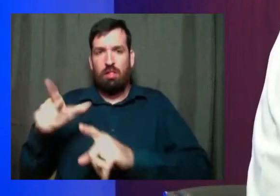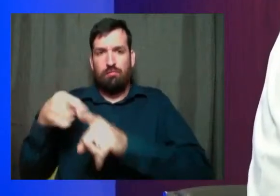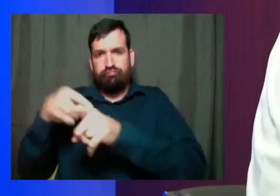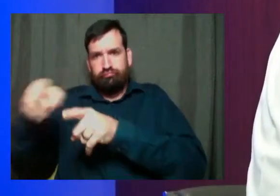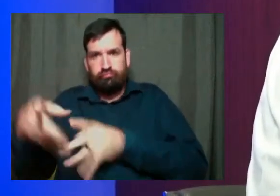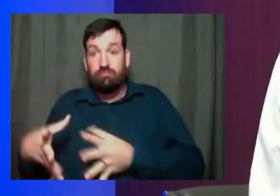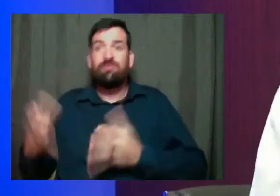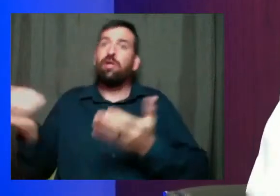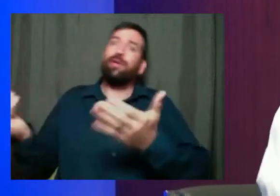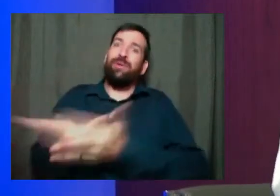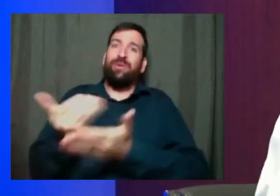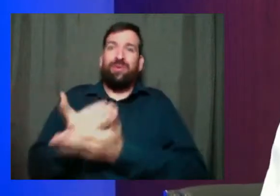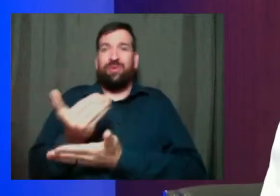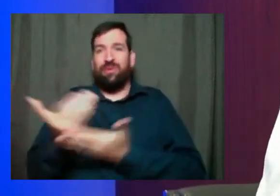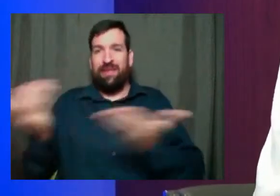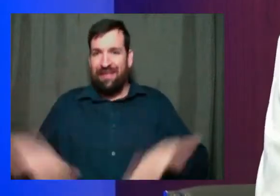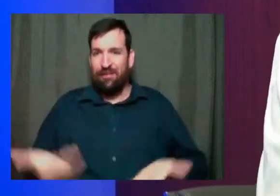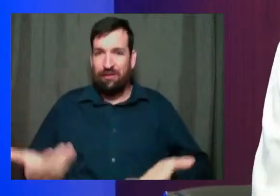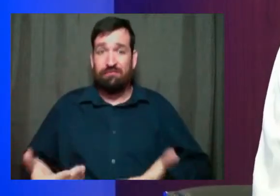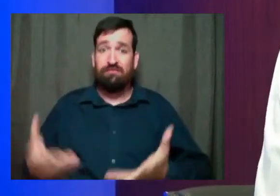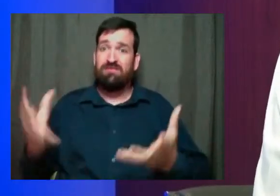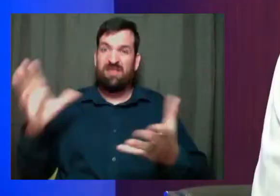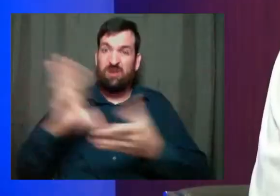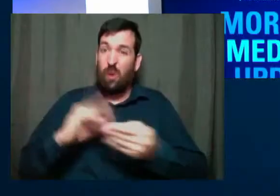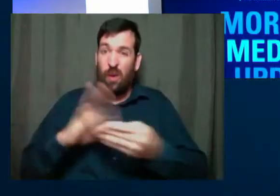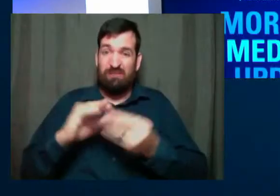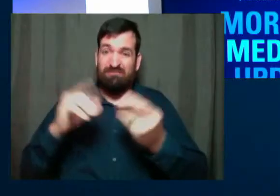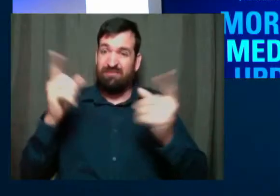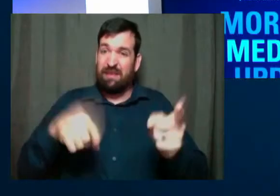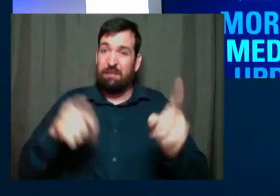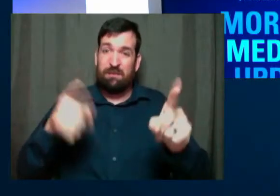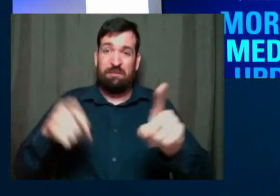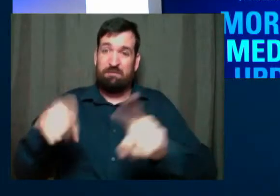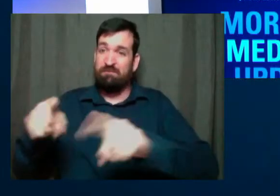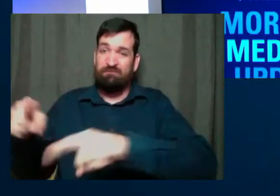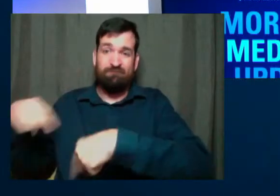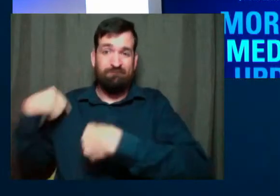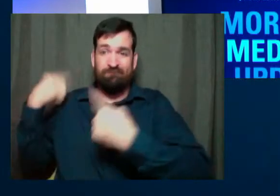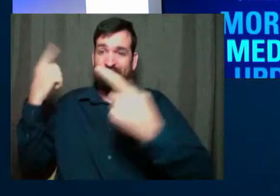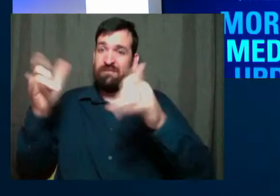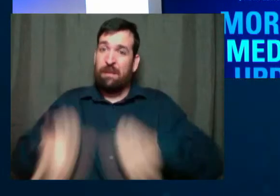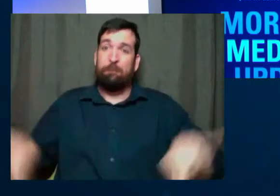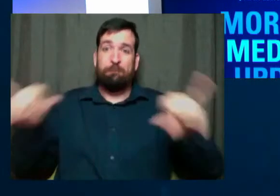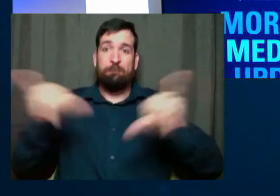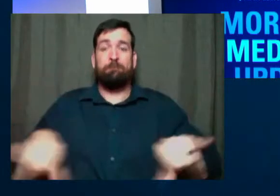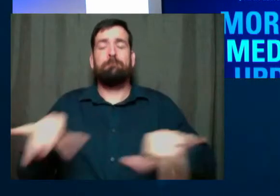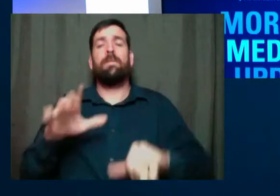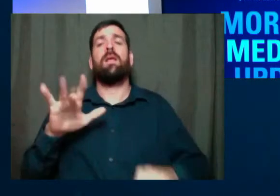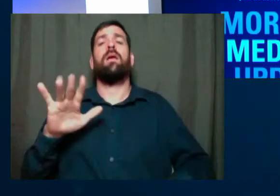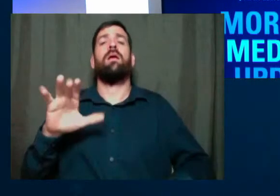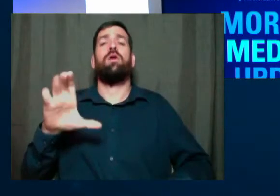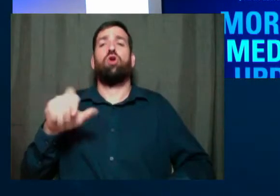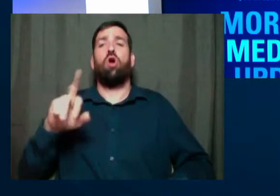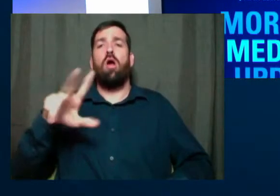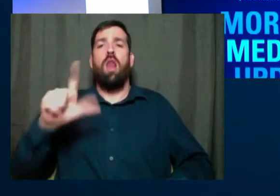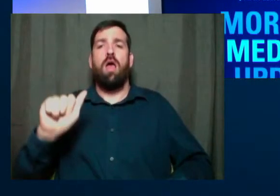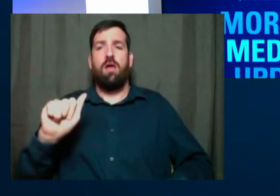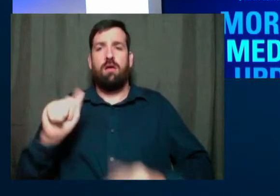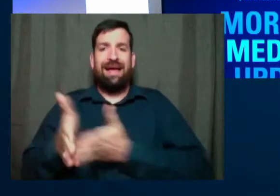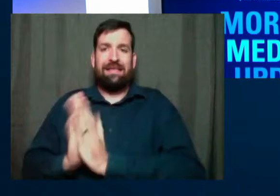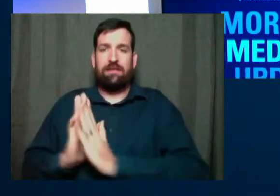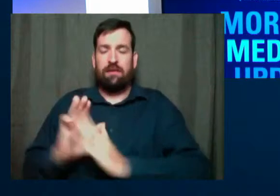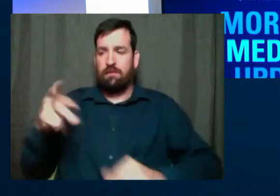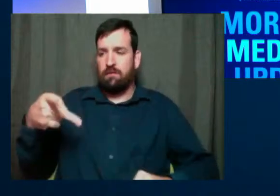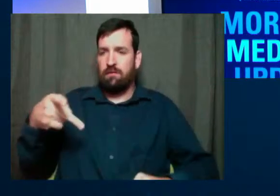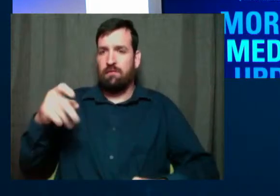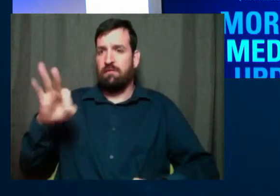here. The story's been going on for a long time." We're late to the game, no doubt about it. Just for us regular folks. Okay, so Carla is asking, with Pfizer saying that they may